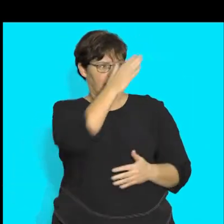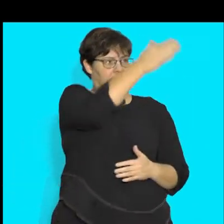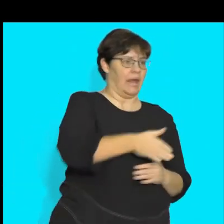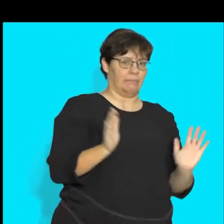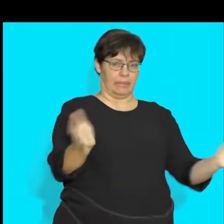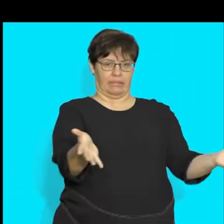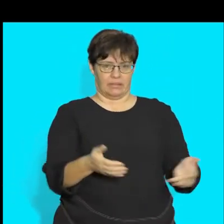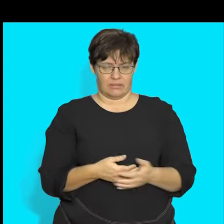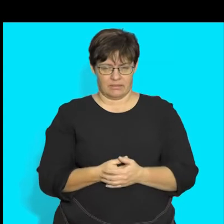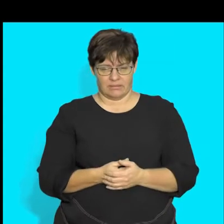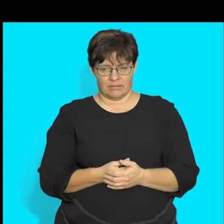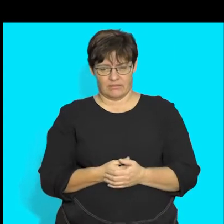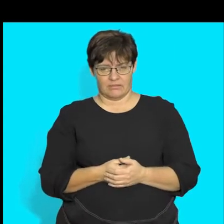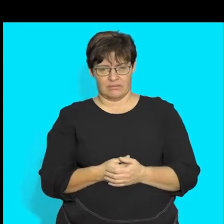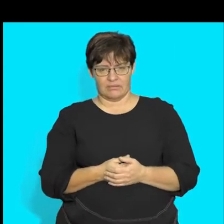line.